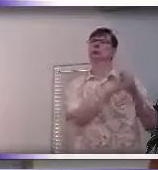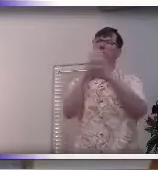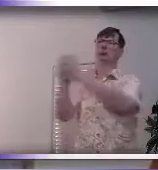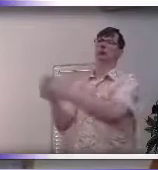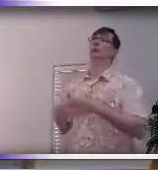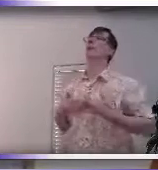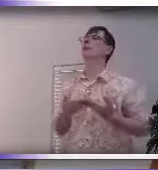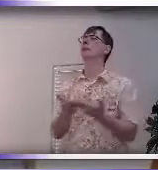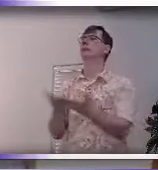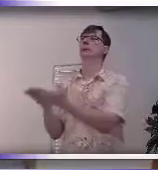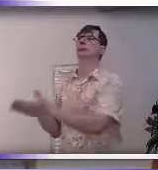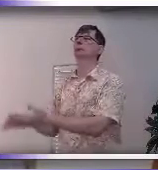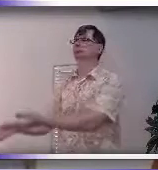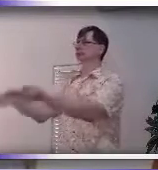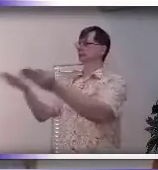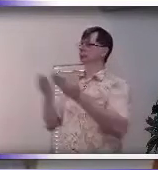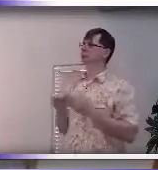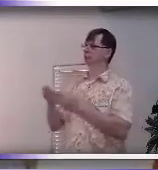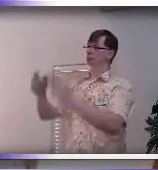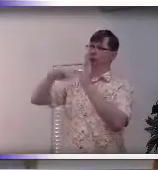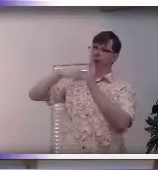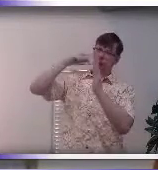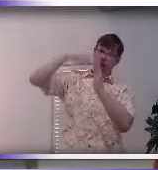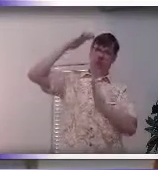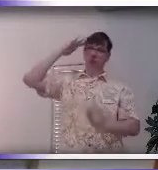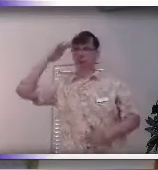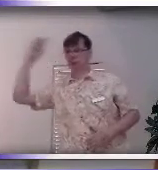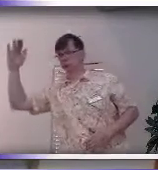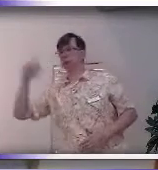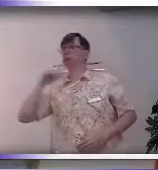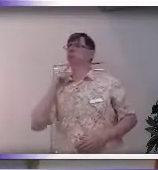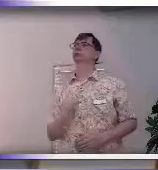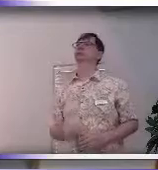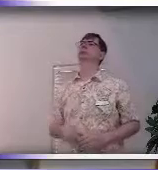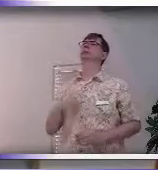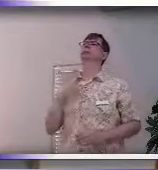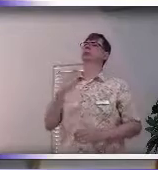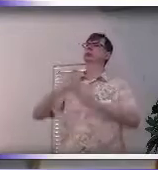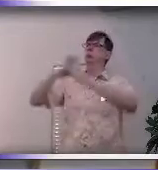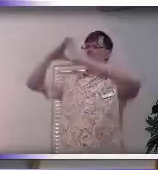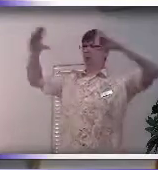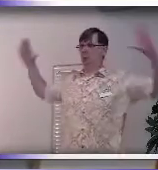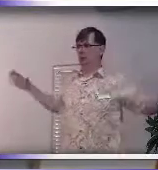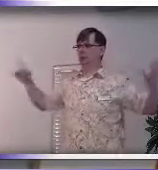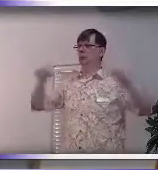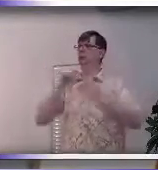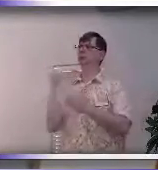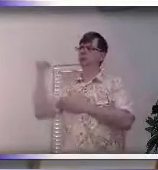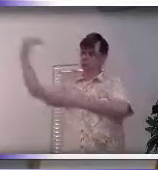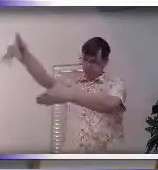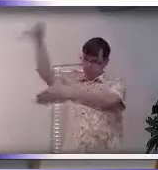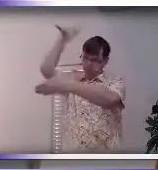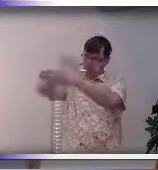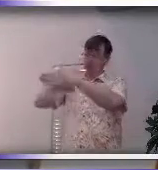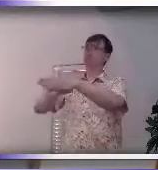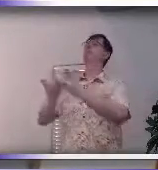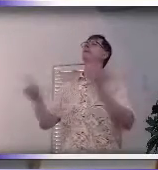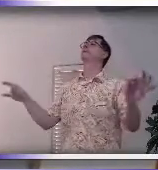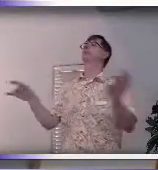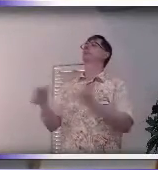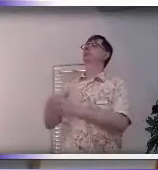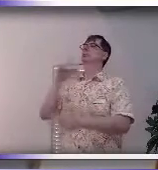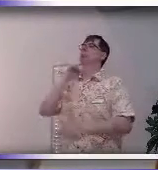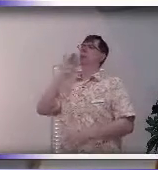ministers and people who have given to New Thought. People who have had huge, incredible impacts within the African